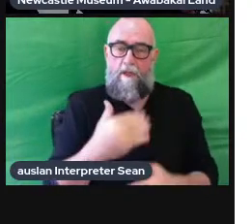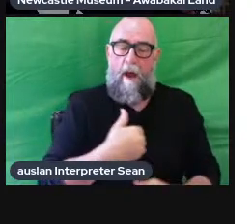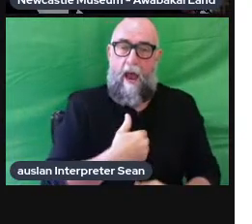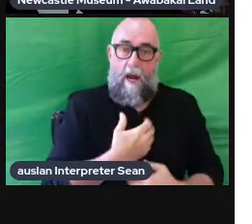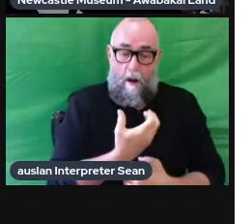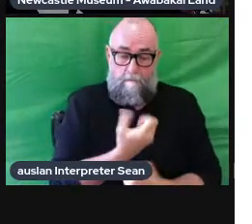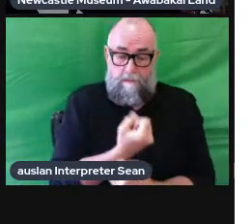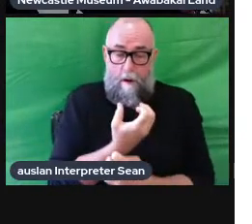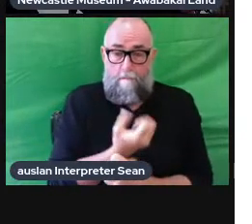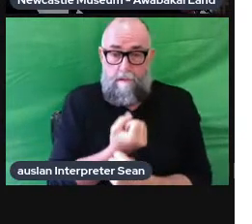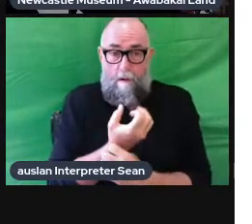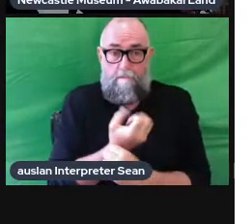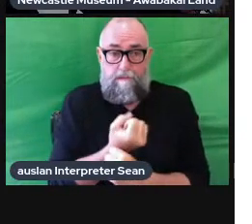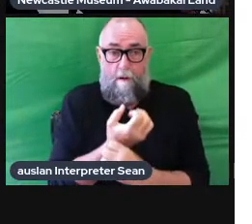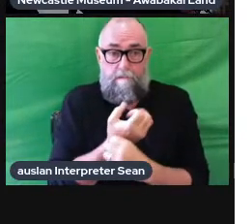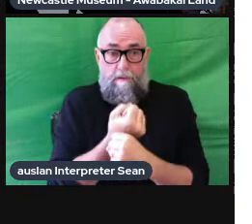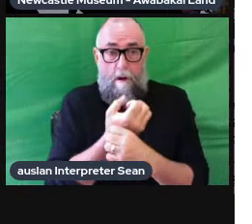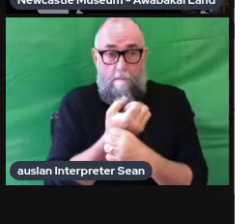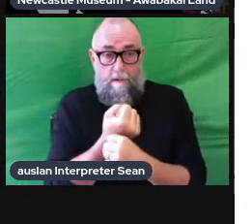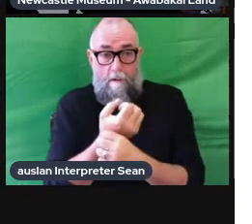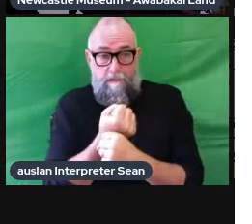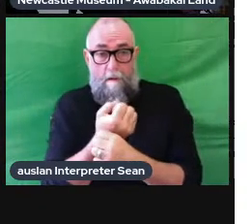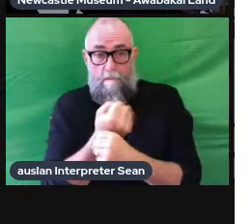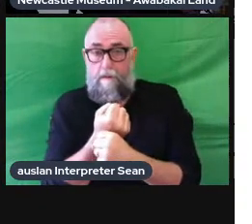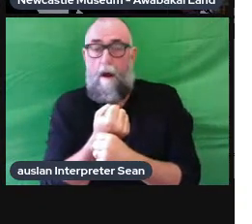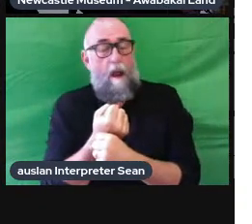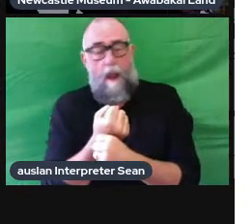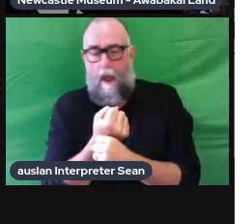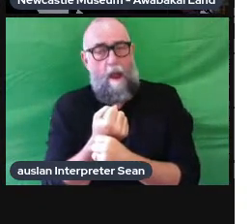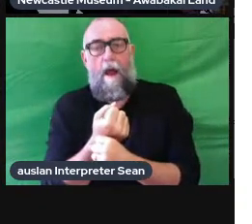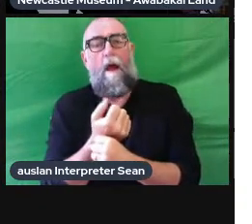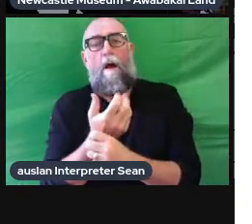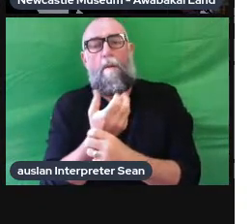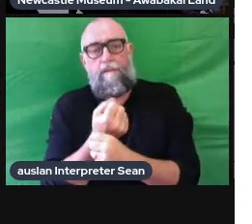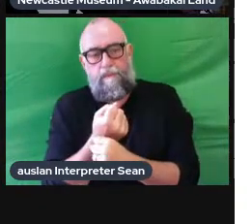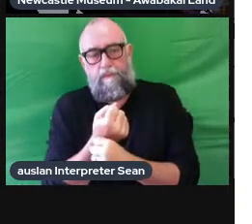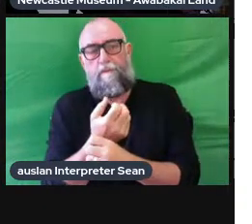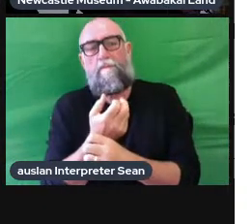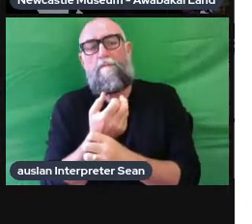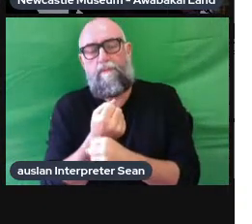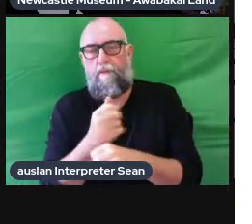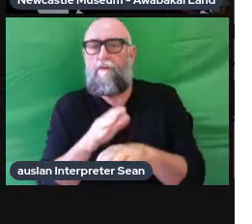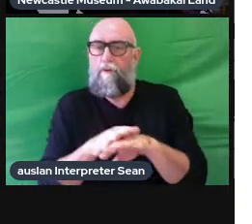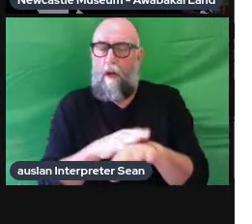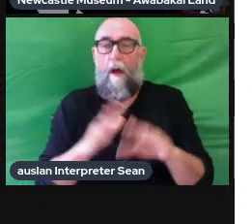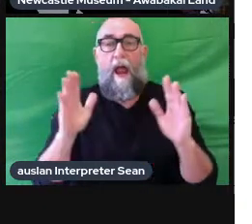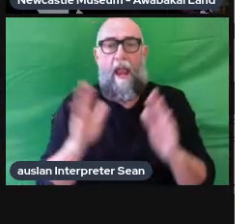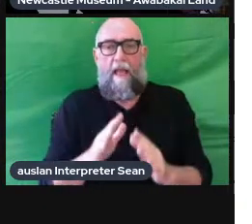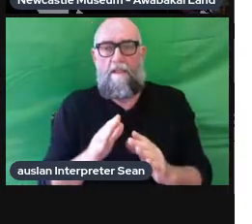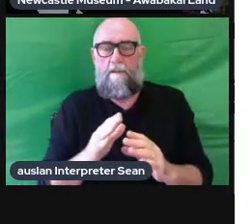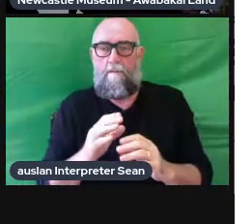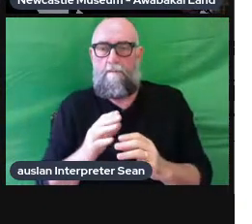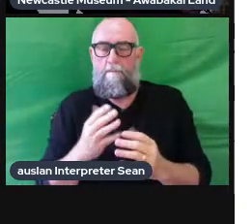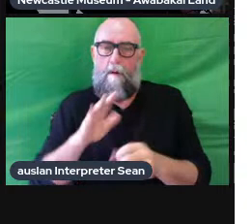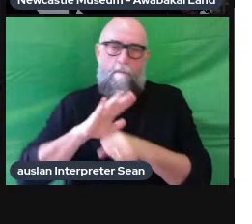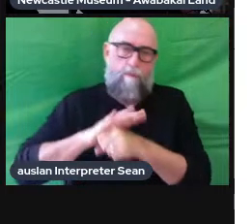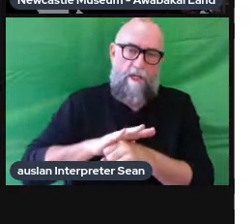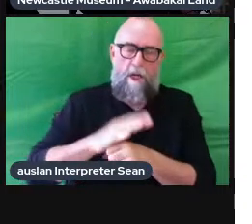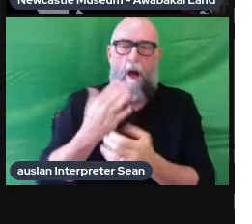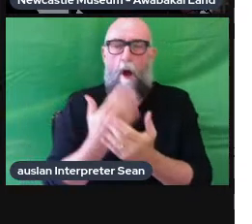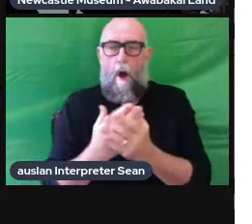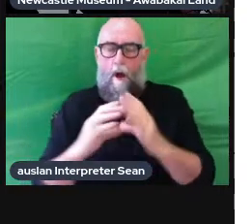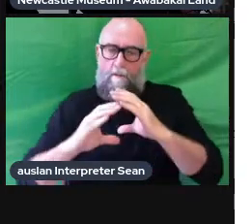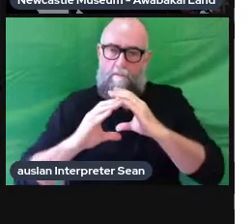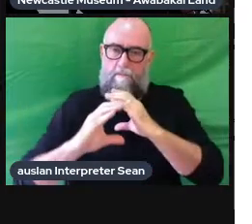pump putting on that pressure and strain on the blood vessels. So 3 different main mechanisms that we have available for regulating